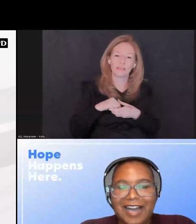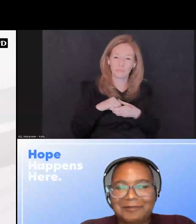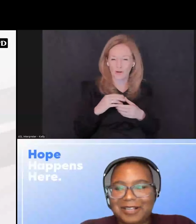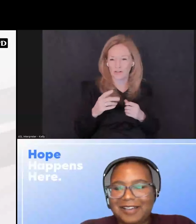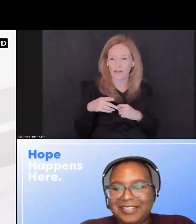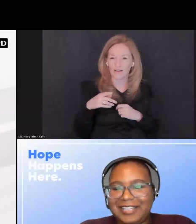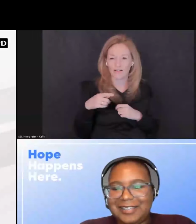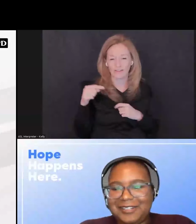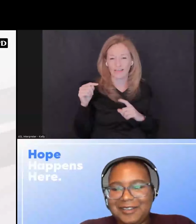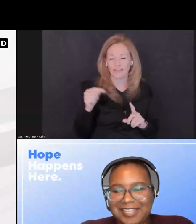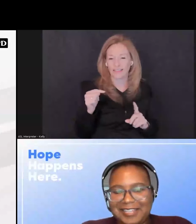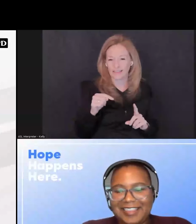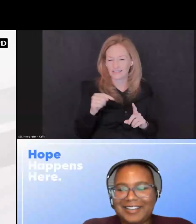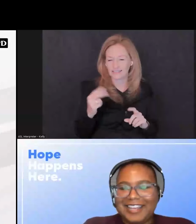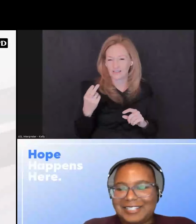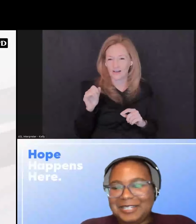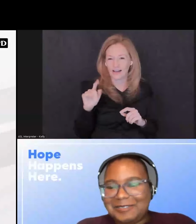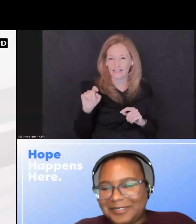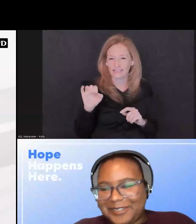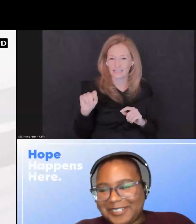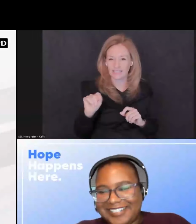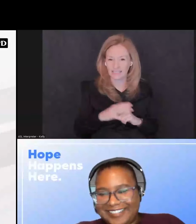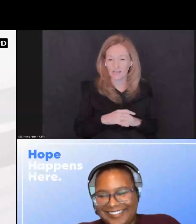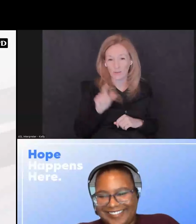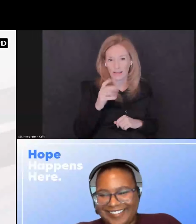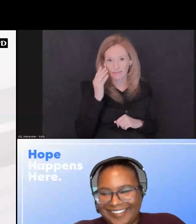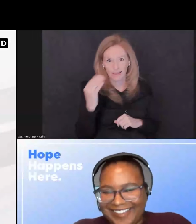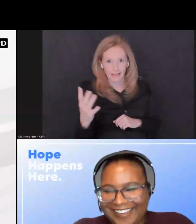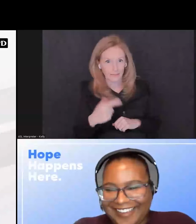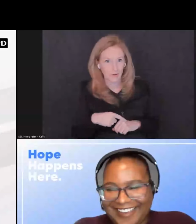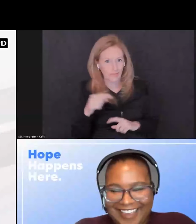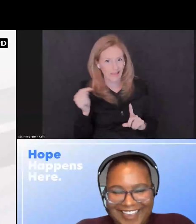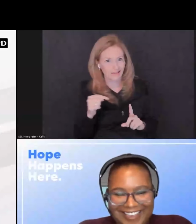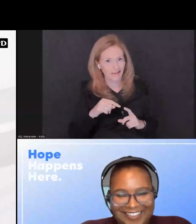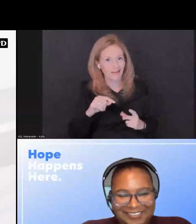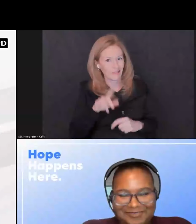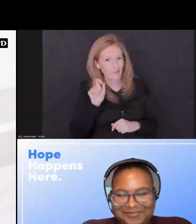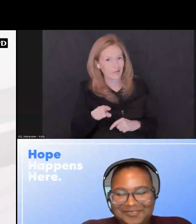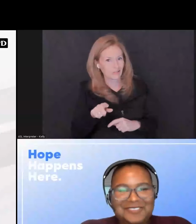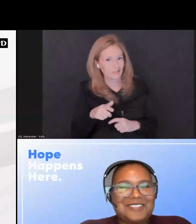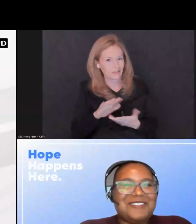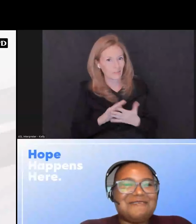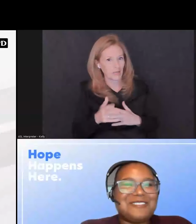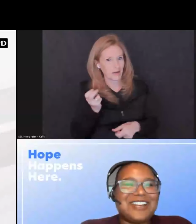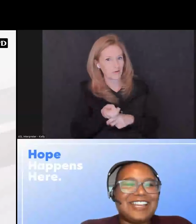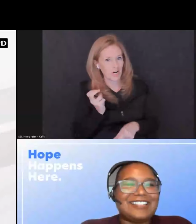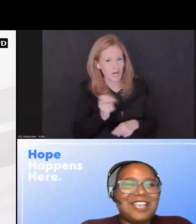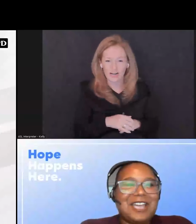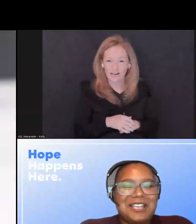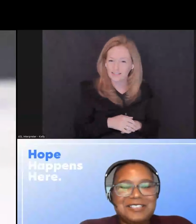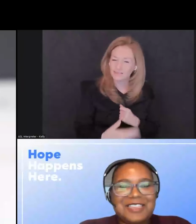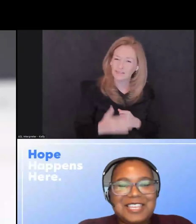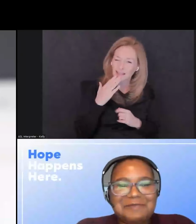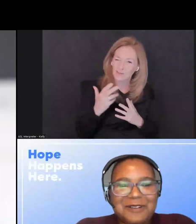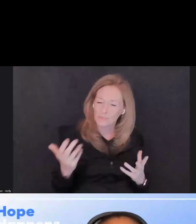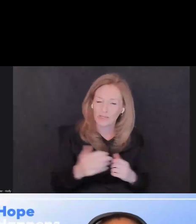one was hot. We'll have to let David know that they're getting too difficult. Thank you for having me. No worries.